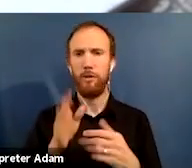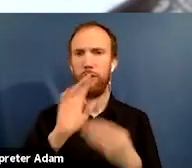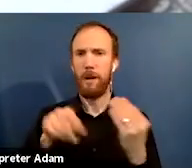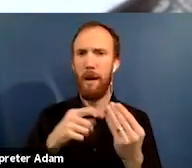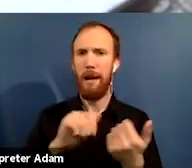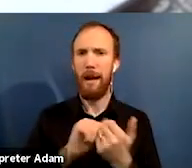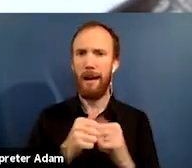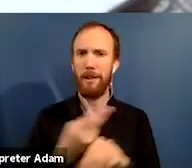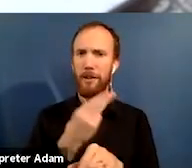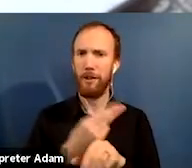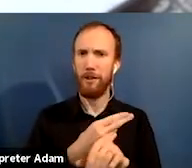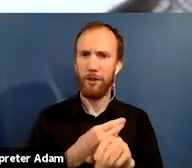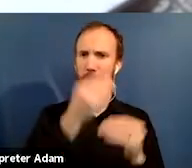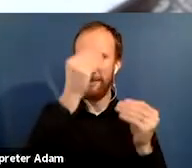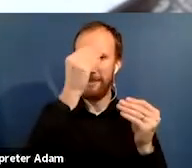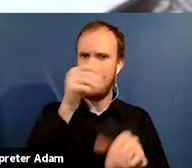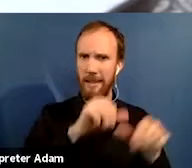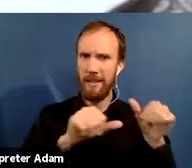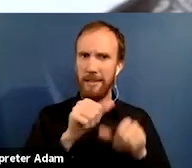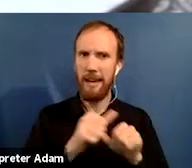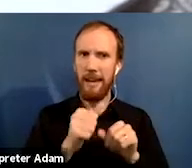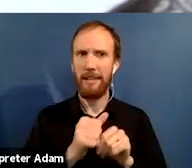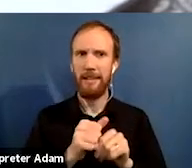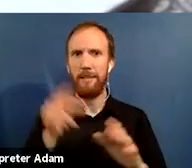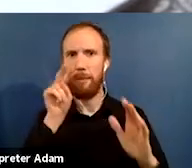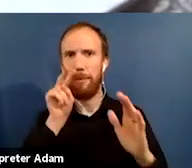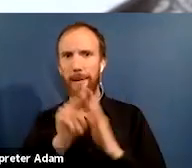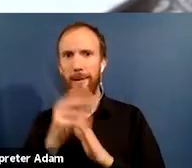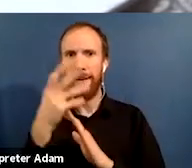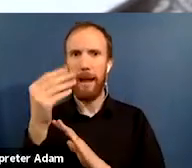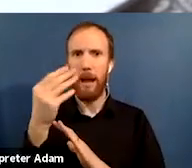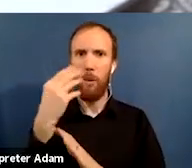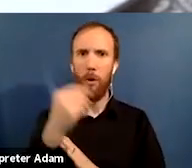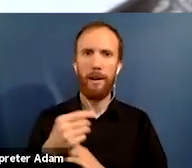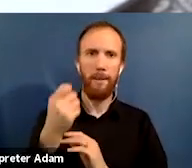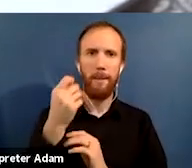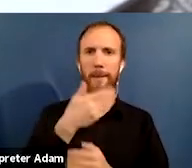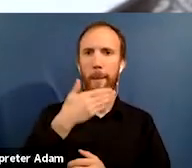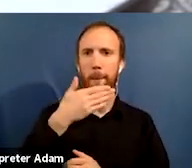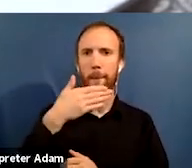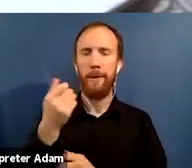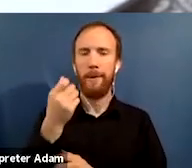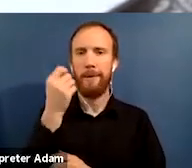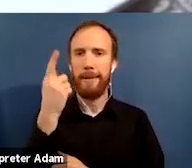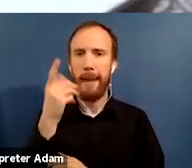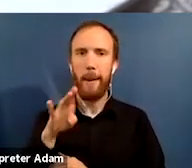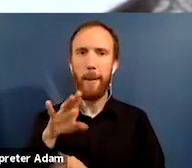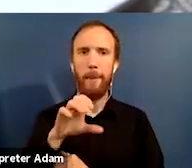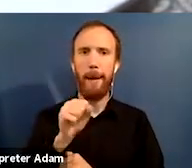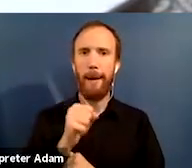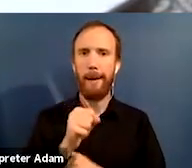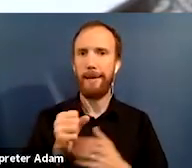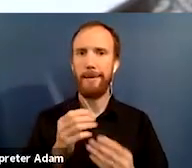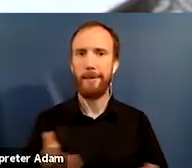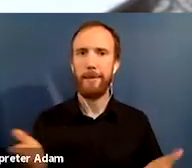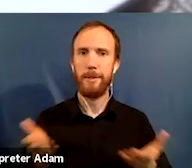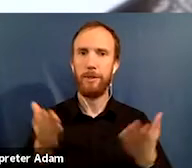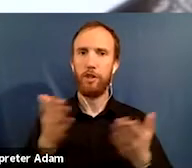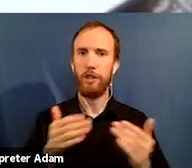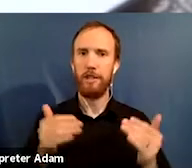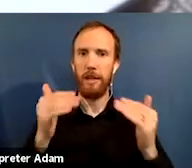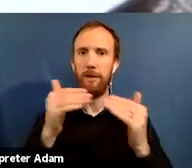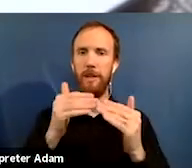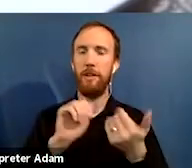understand issues of bias and promote equity in general. How can we use our own tools to look inwards and address bias and inequity in the field